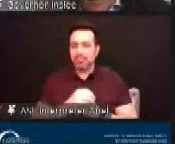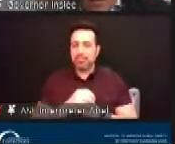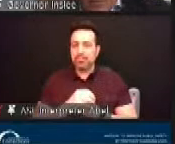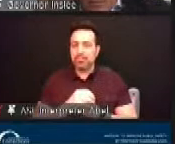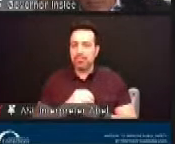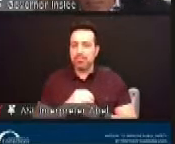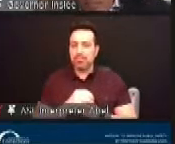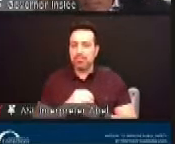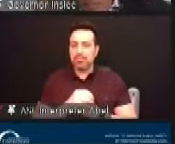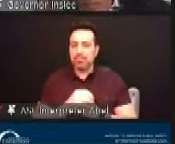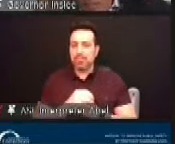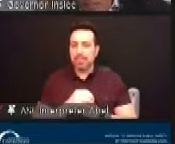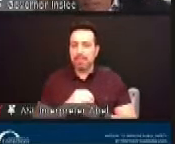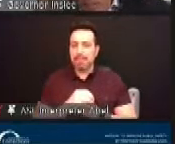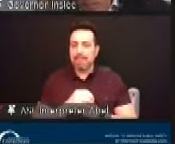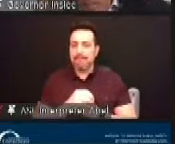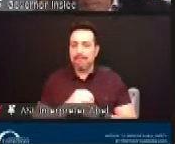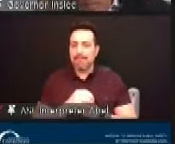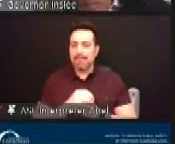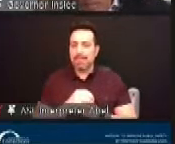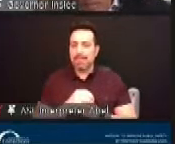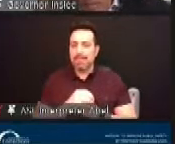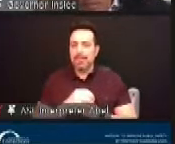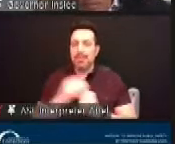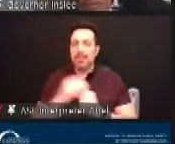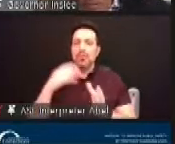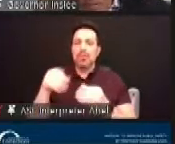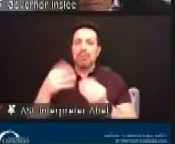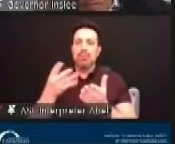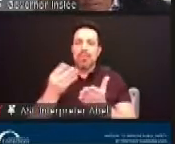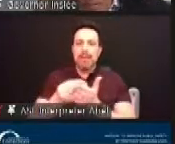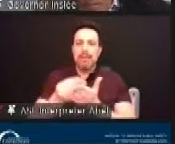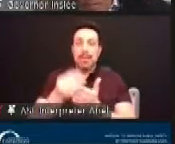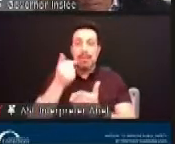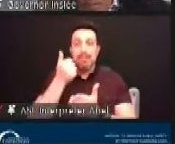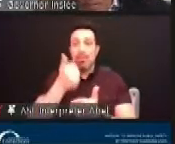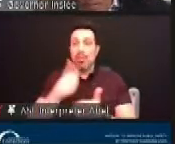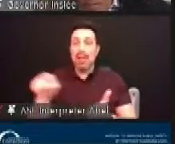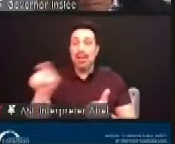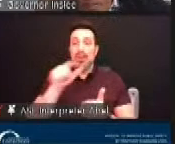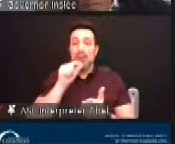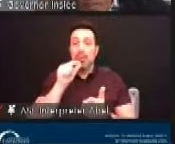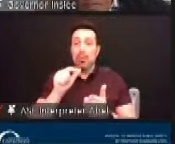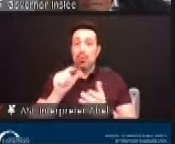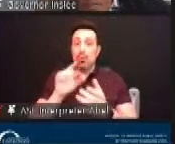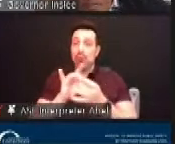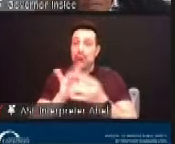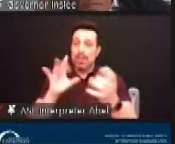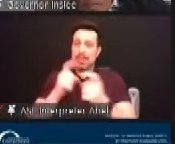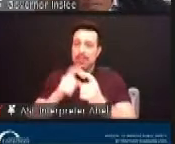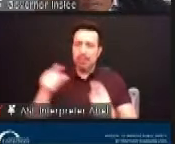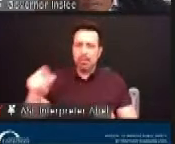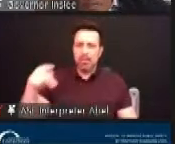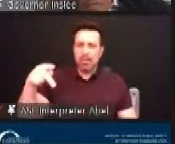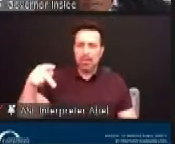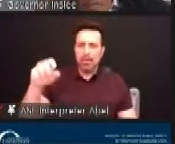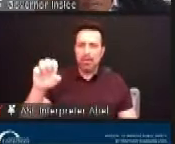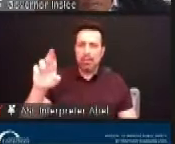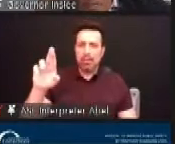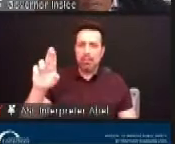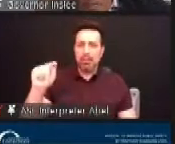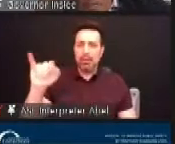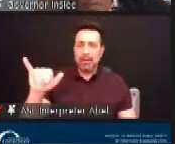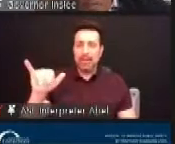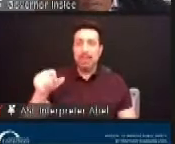that we applied funding for anybody releasing from Purdy who thought they'd be homeless was eligible to apply